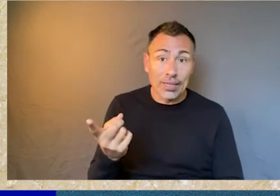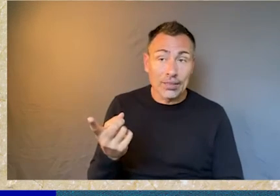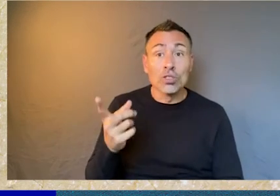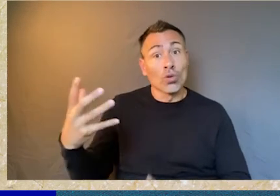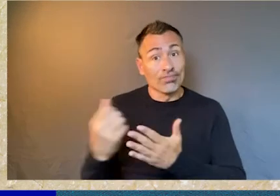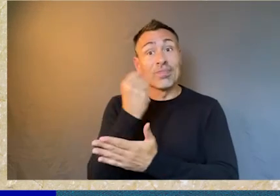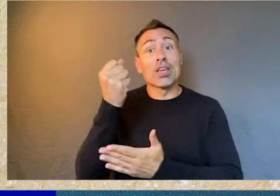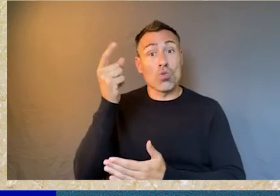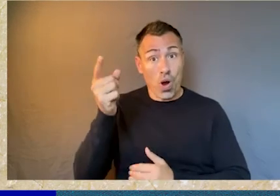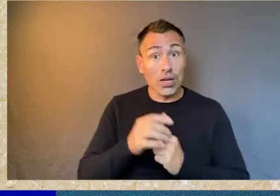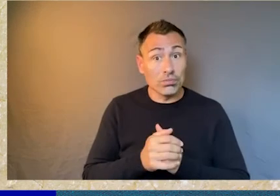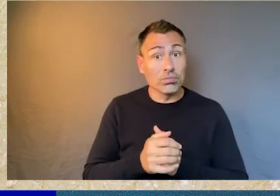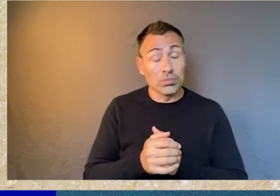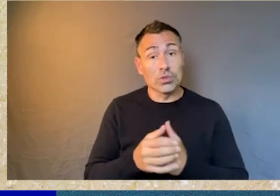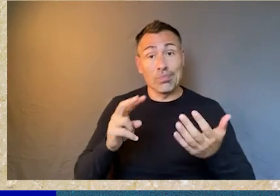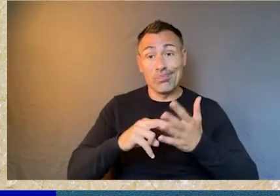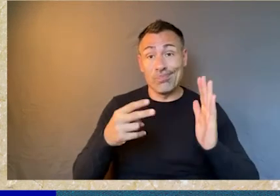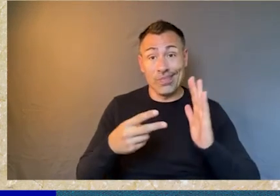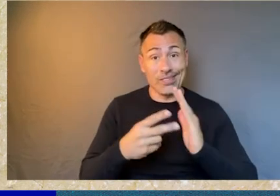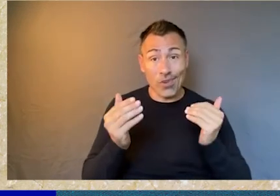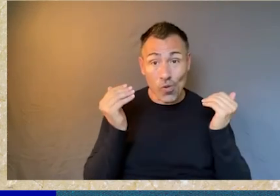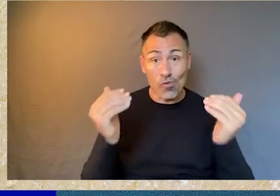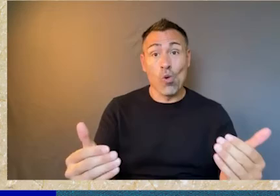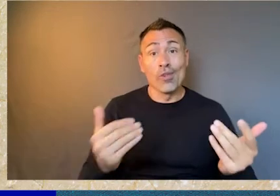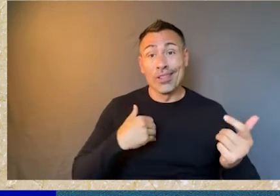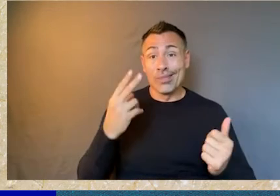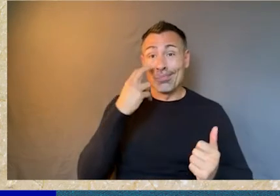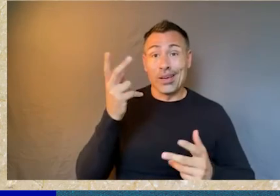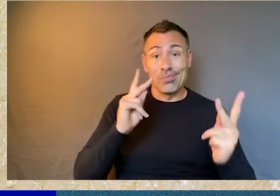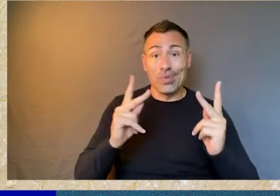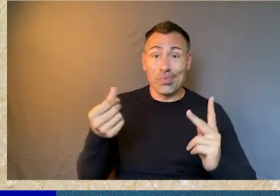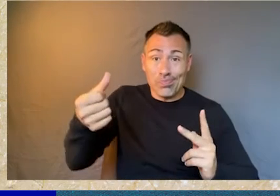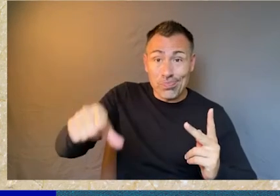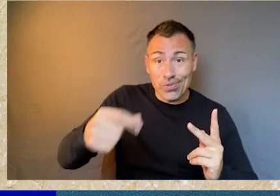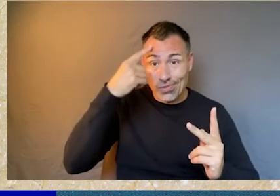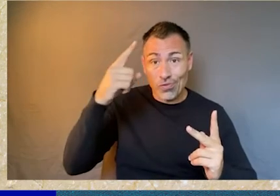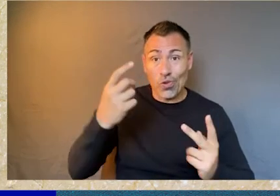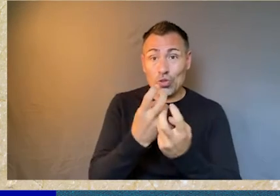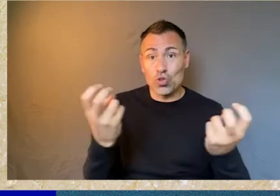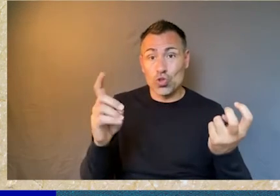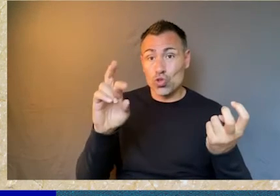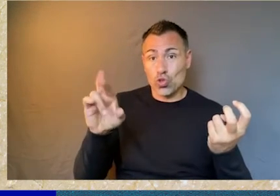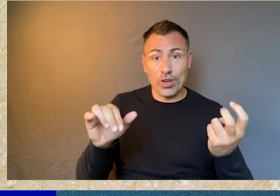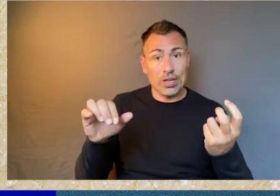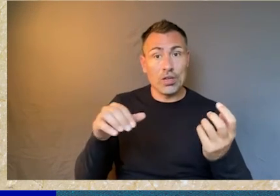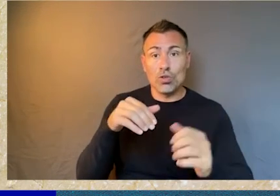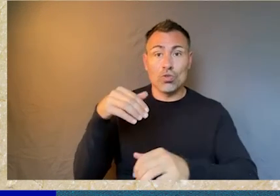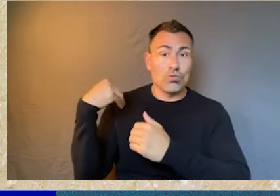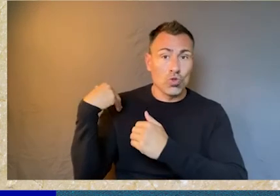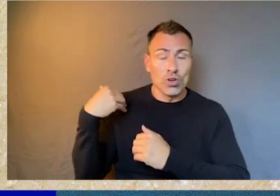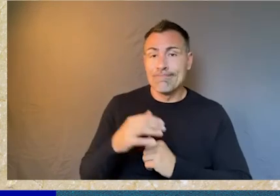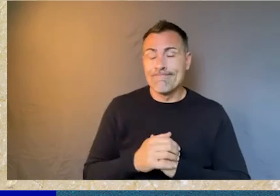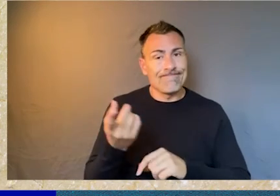not be automatically excluded from a jury. He was a key player in the early days of the independent living movement